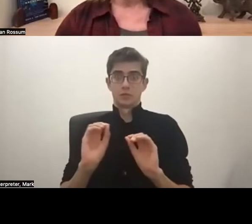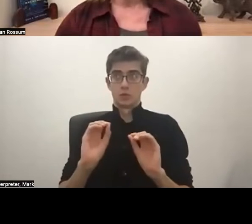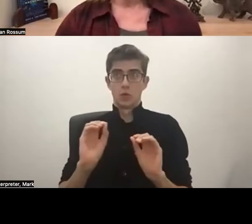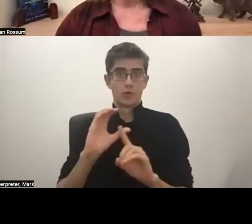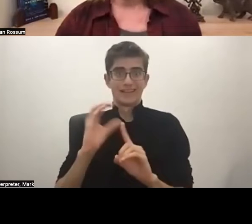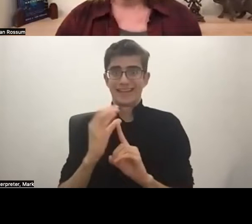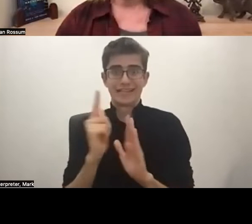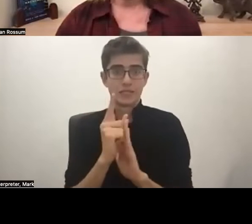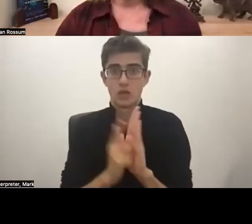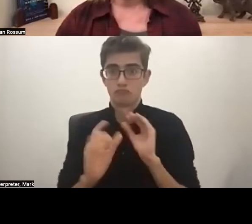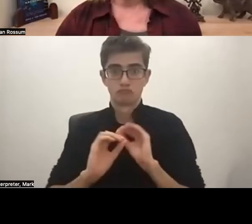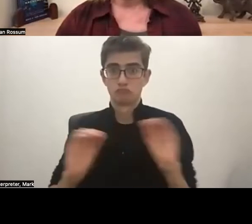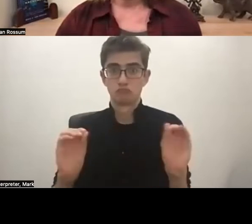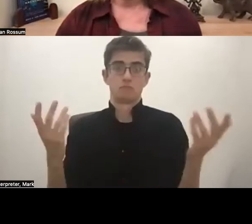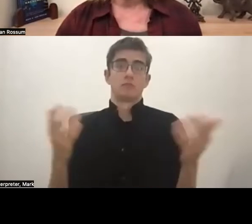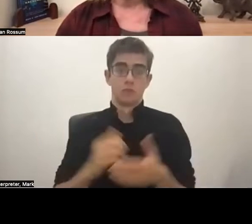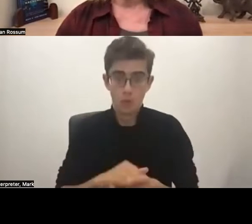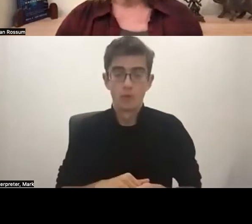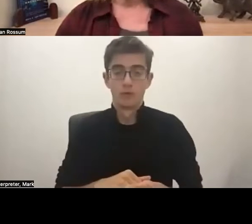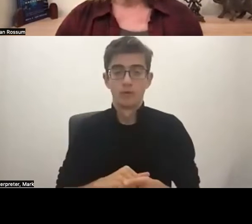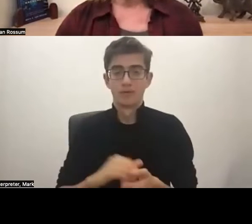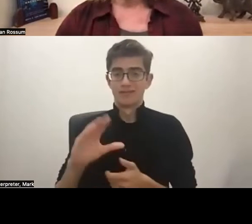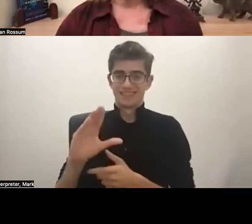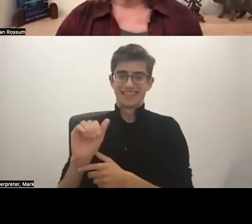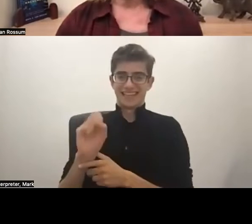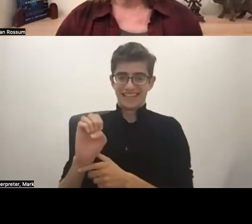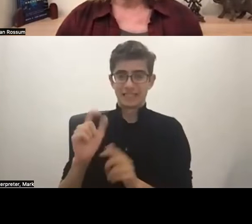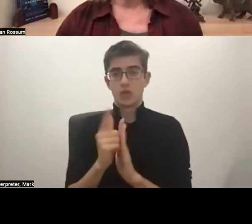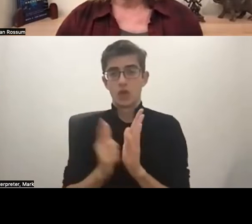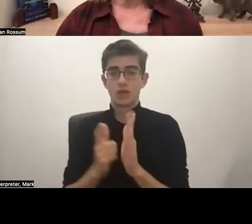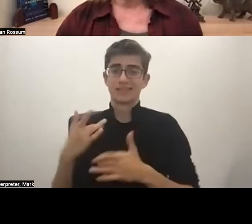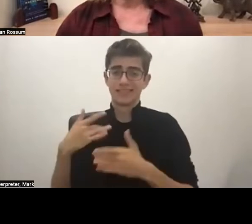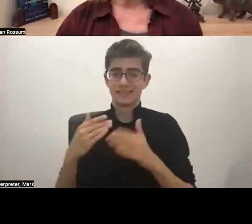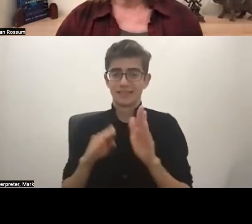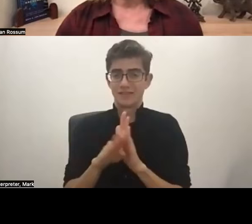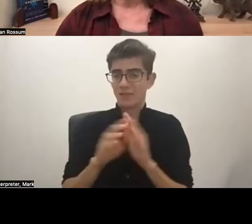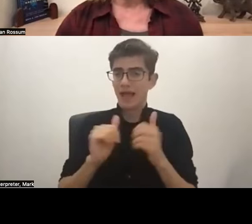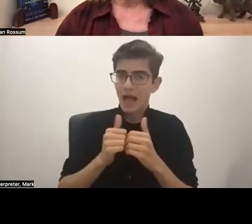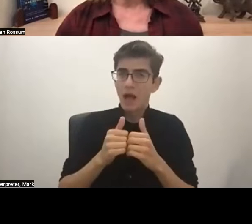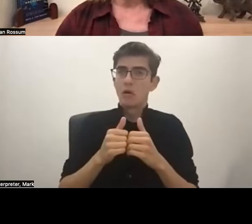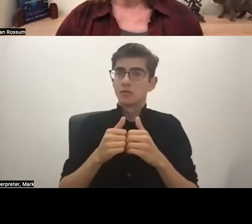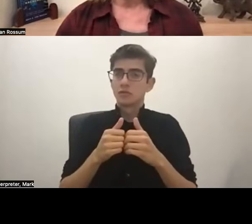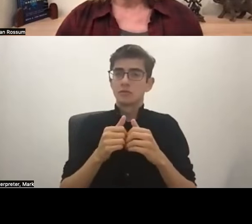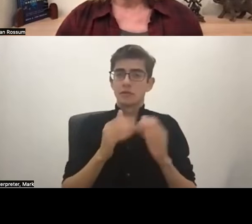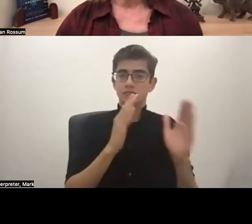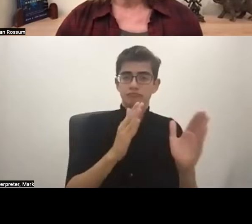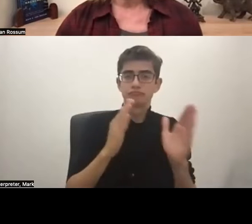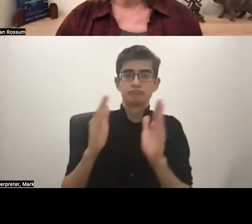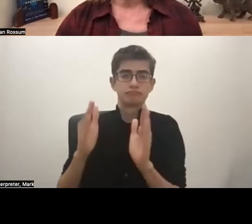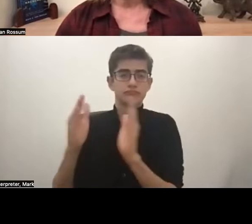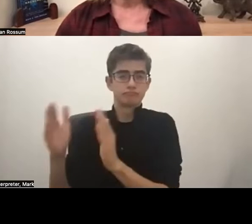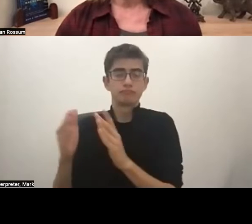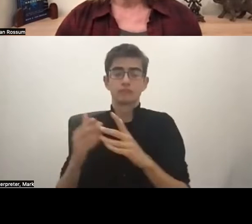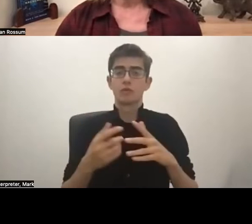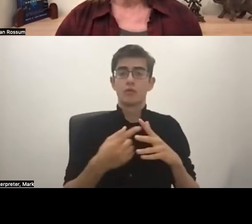developed. Case law also tends to develop iteratively, courts can be sort of conservative institutions,